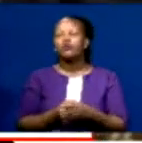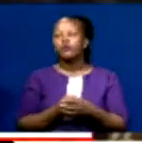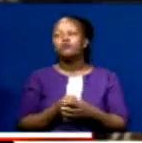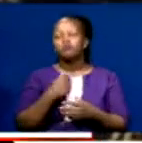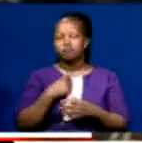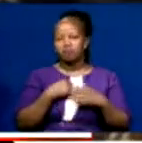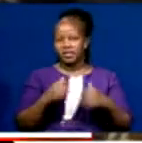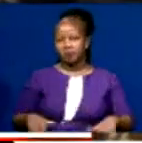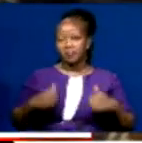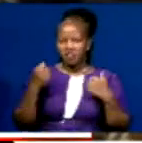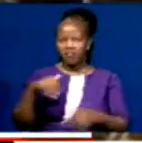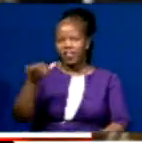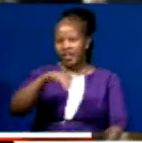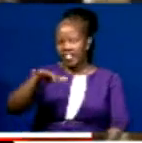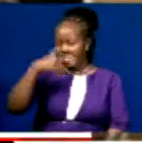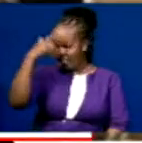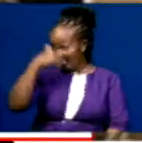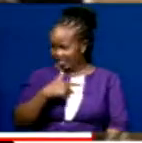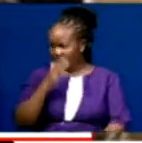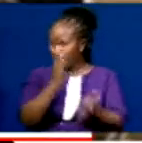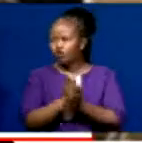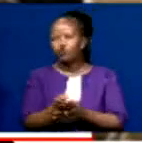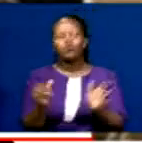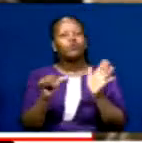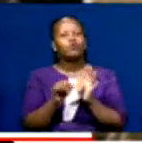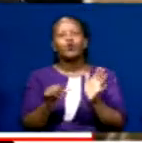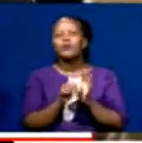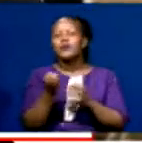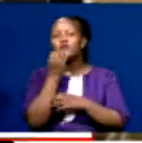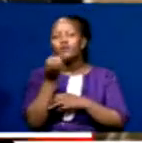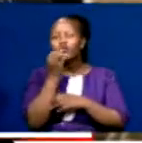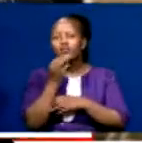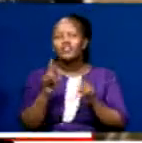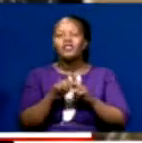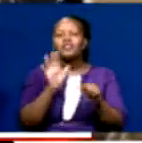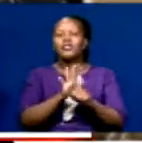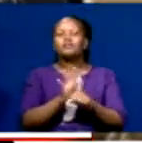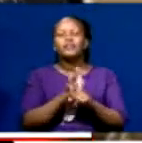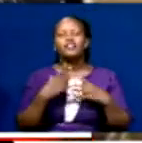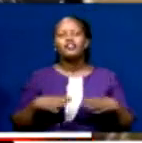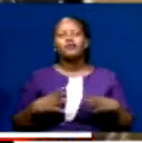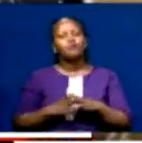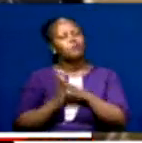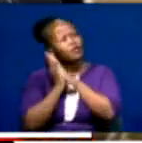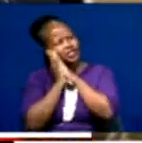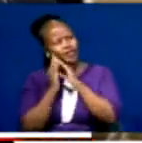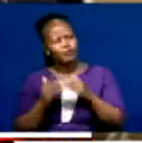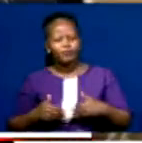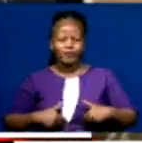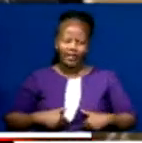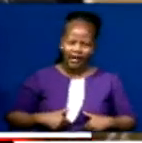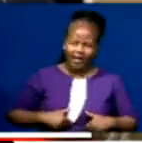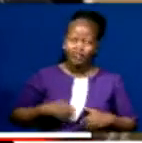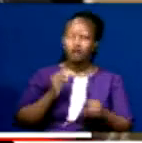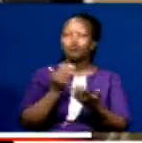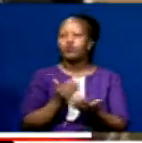na uko tuko na sida ya chakula. Hata ni watu wengi wanarara ja, na kukona watoto wanakosa kwenda shule